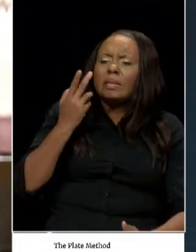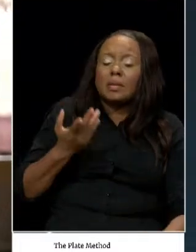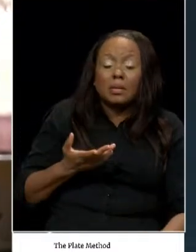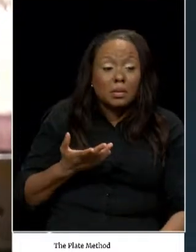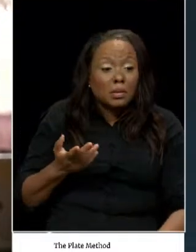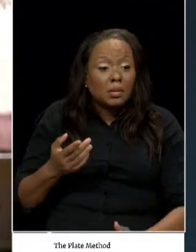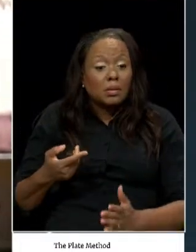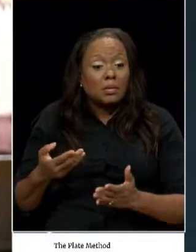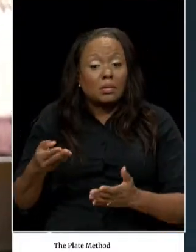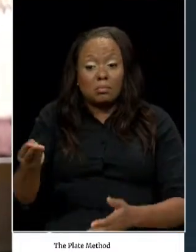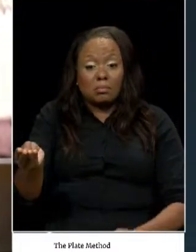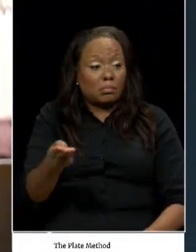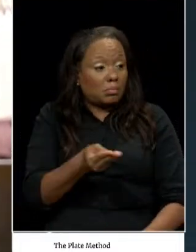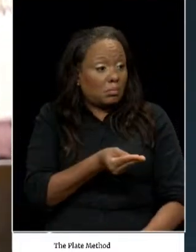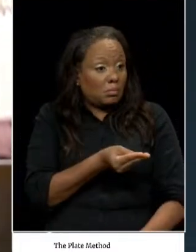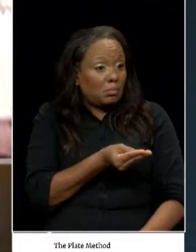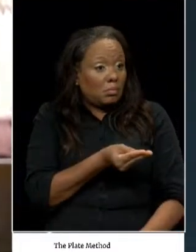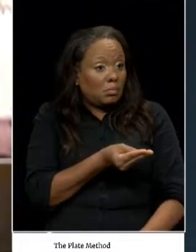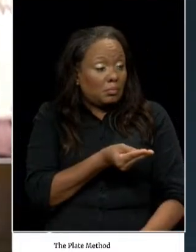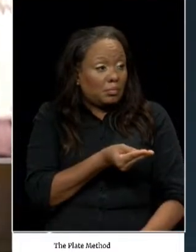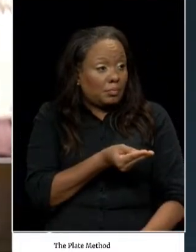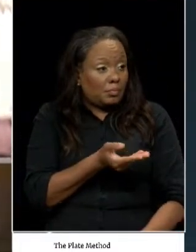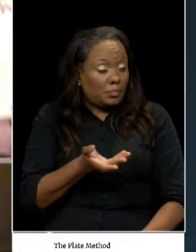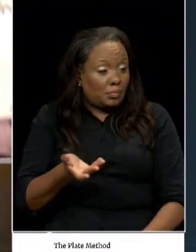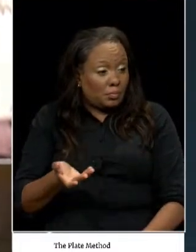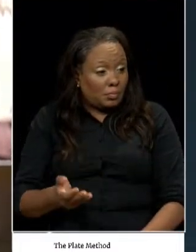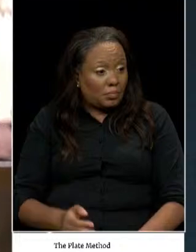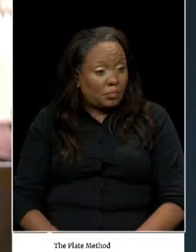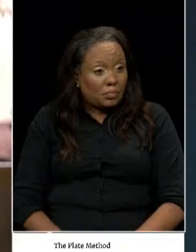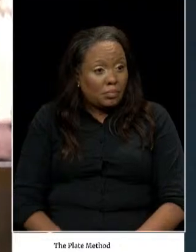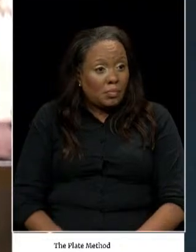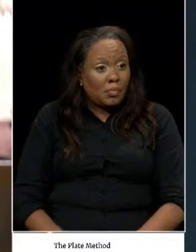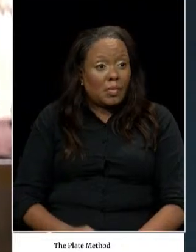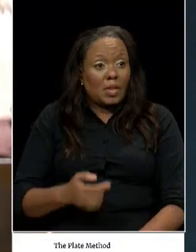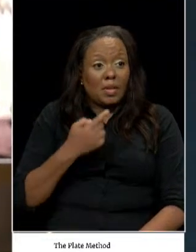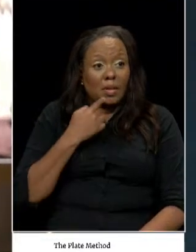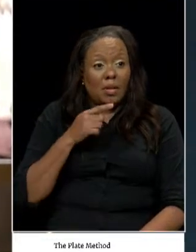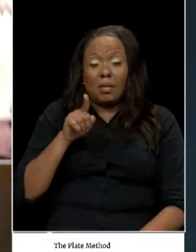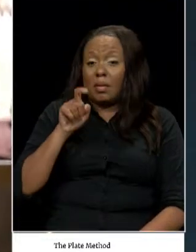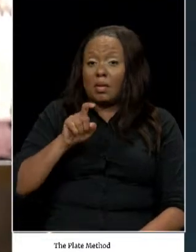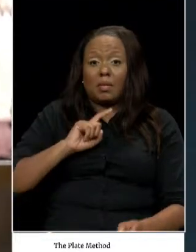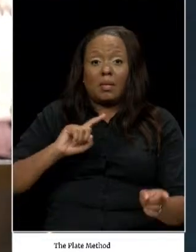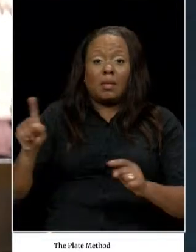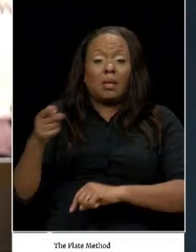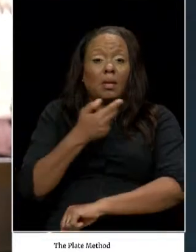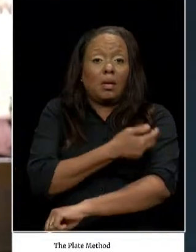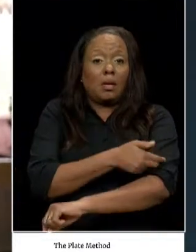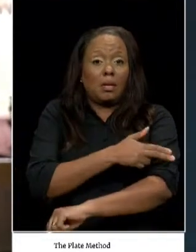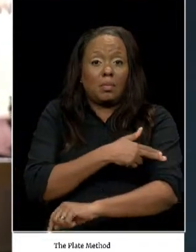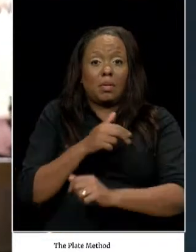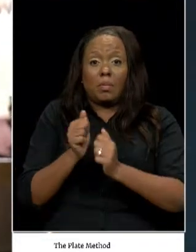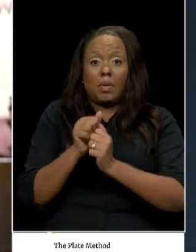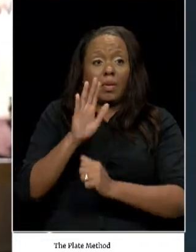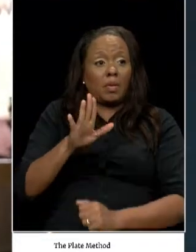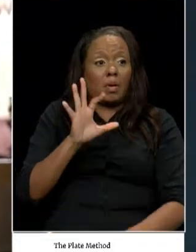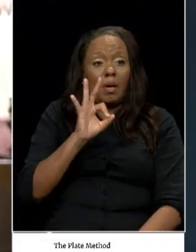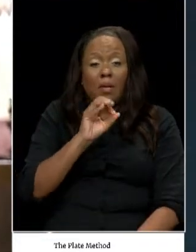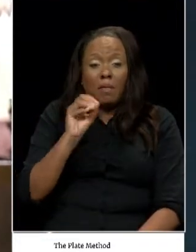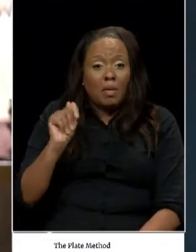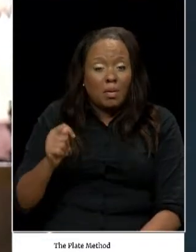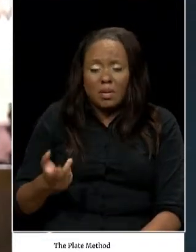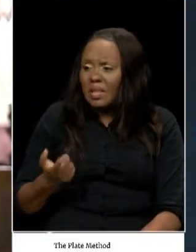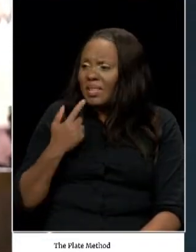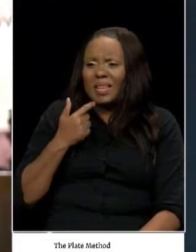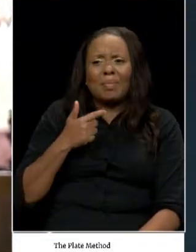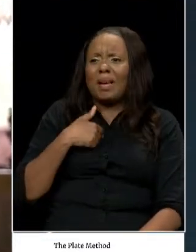took it up and she showed me. And then she told me, well, Mr. Ben, you have to go to the hospital with this foot. I said, but that's what I was trying to